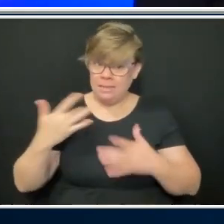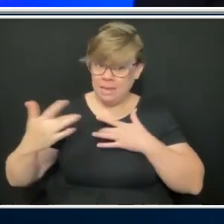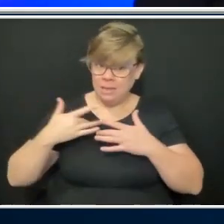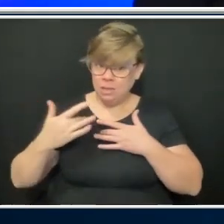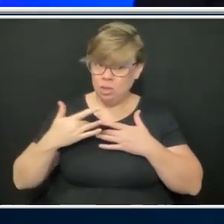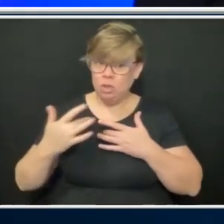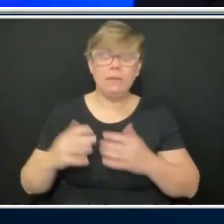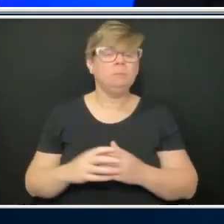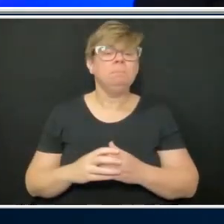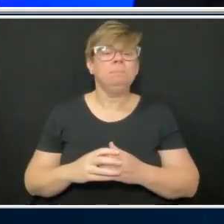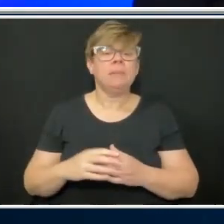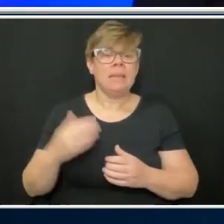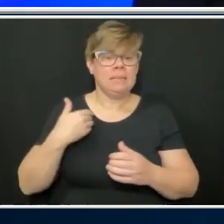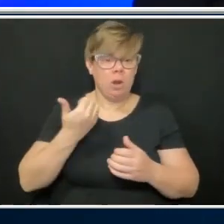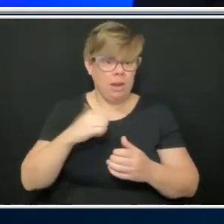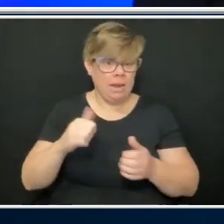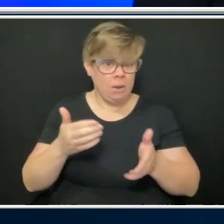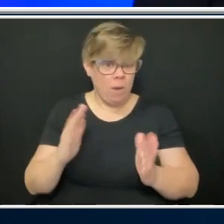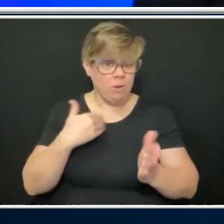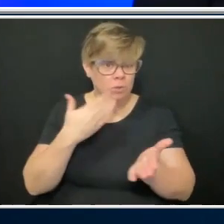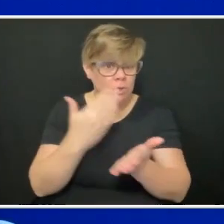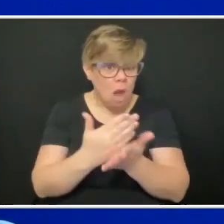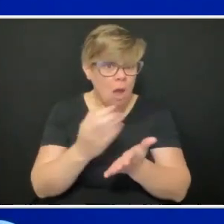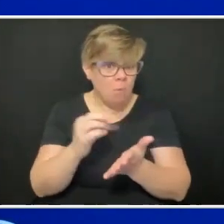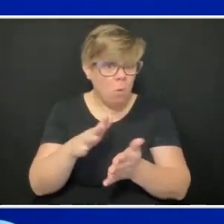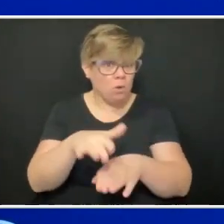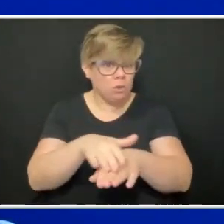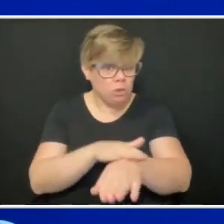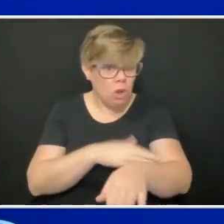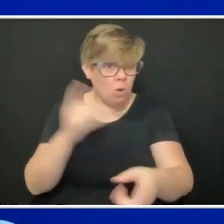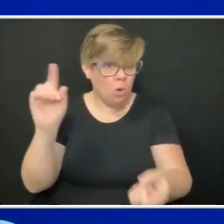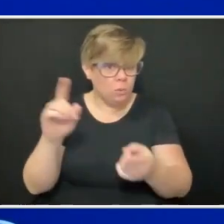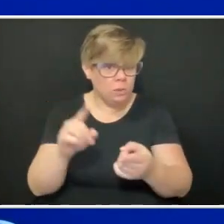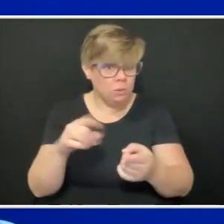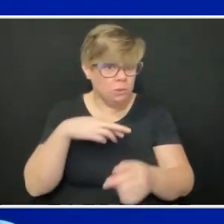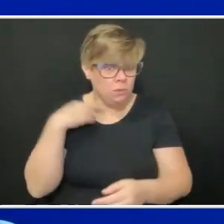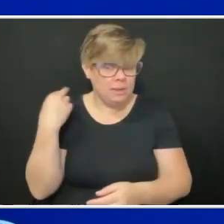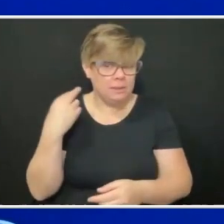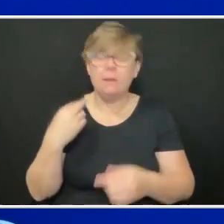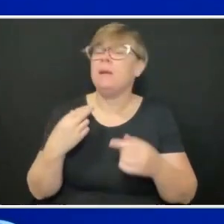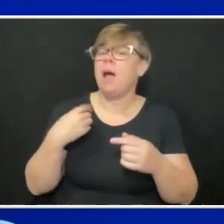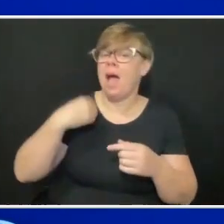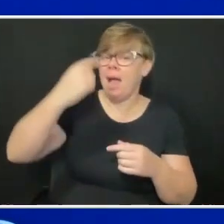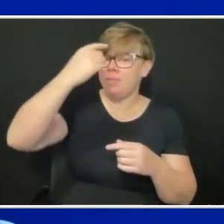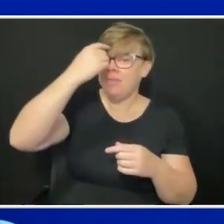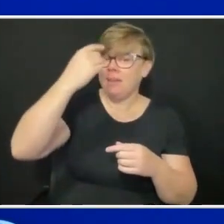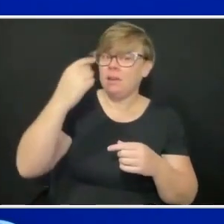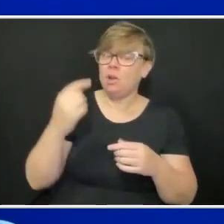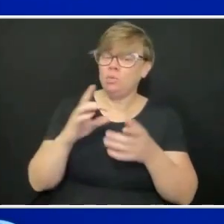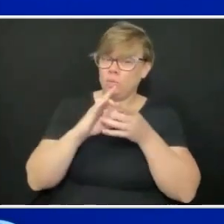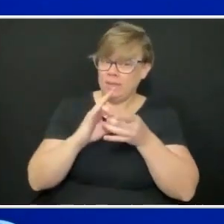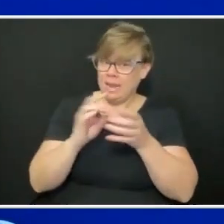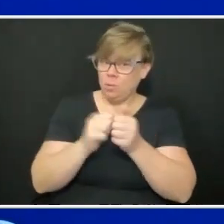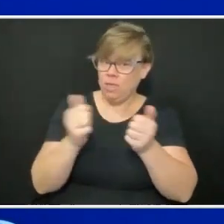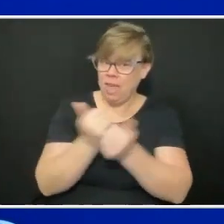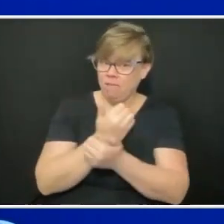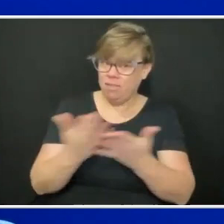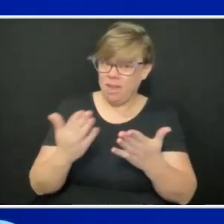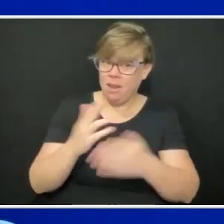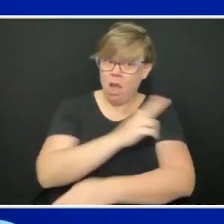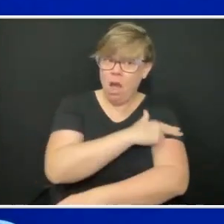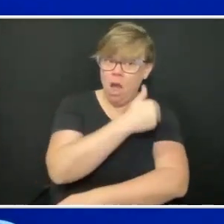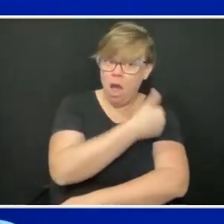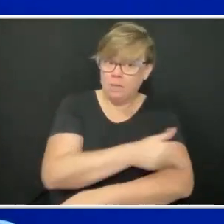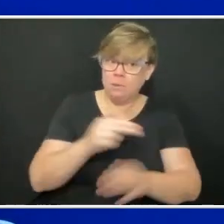or slow this, or is it just what we're going to have to deal with this season? Well, I think this is concerning in the context of everything. Number one, hospital surges,